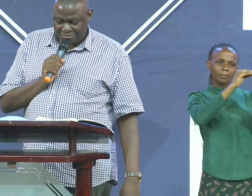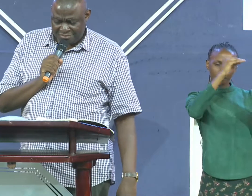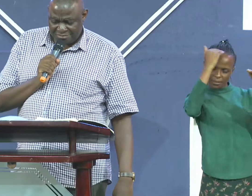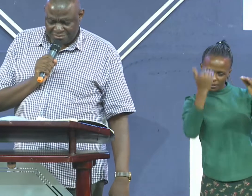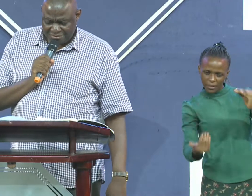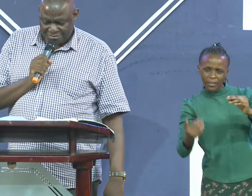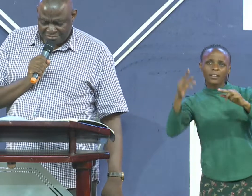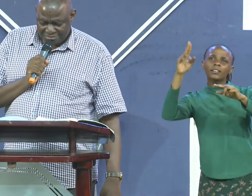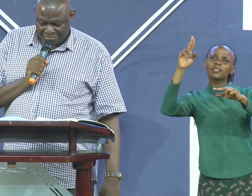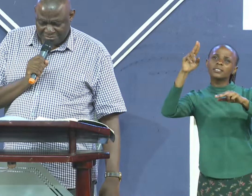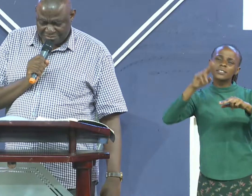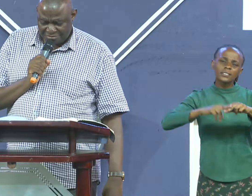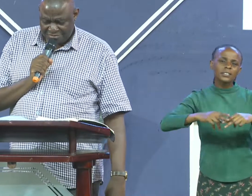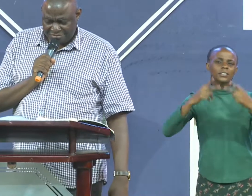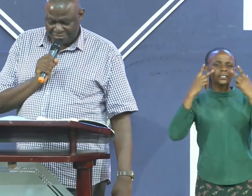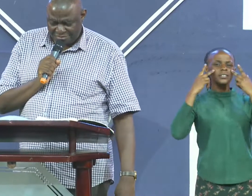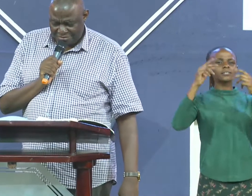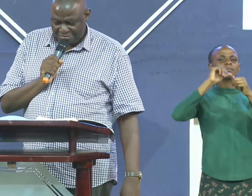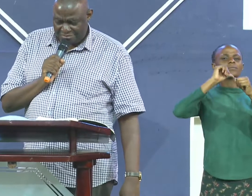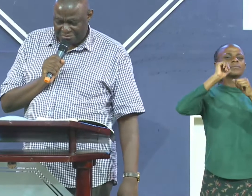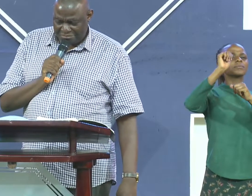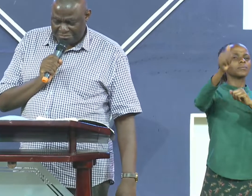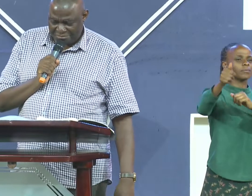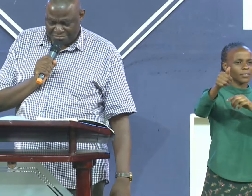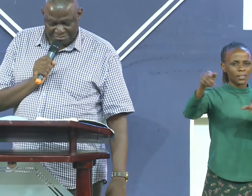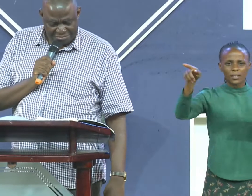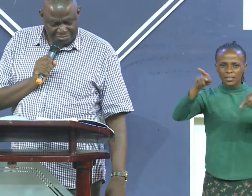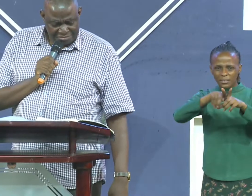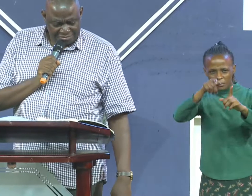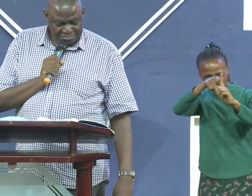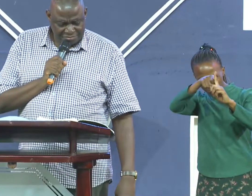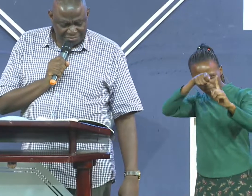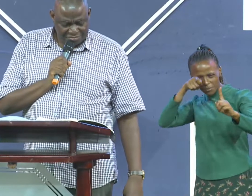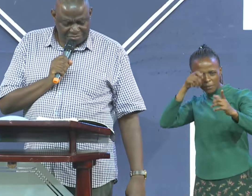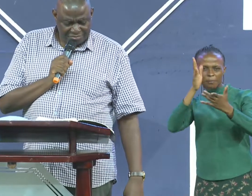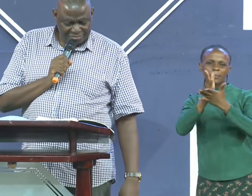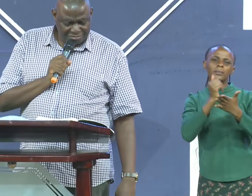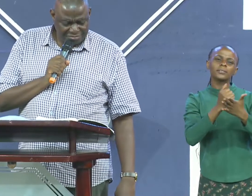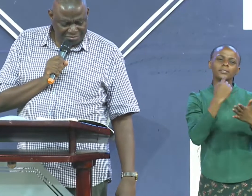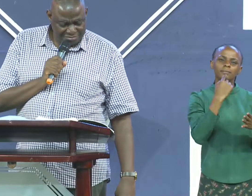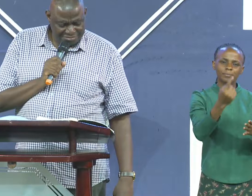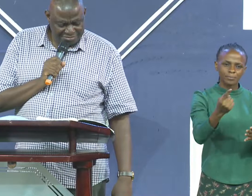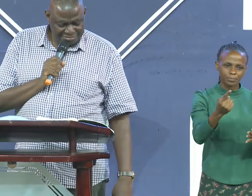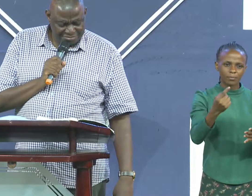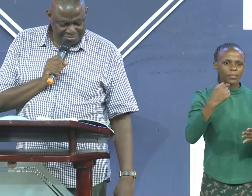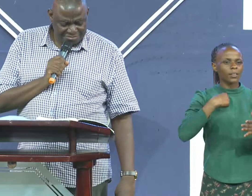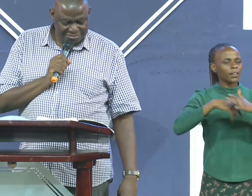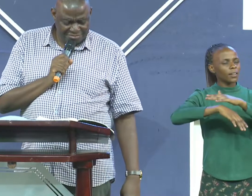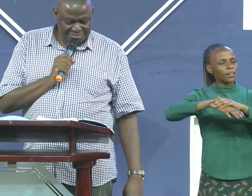ng'atunuulira walako ng'ebbanga akasaale we kagwa kubanga yayogera nti ndeme